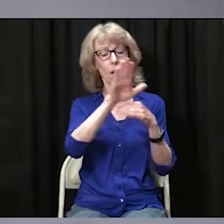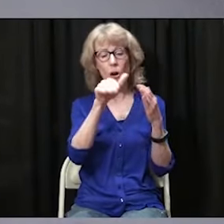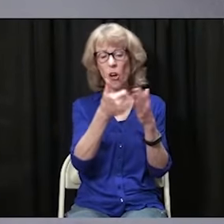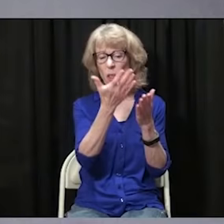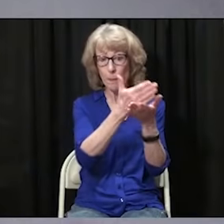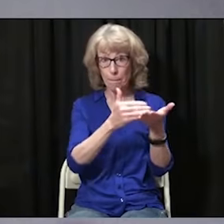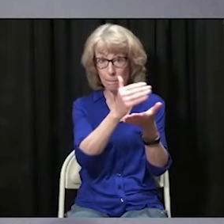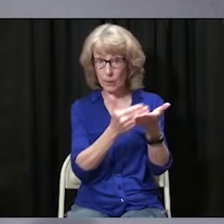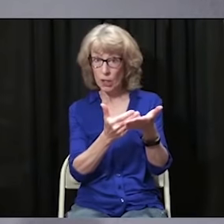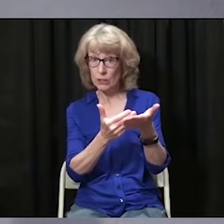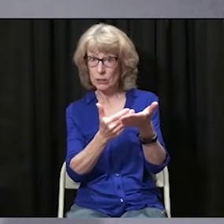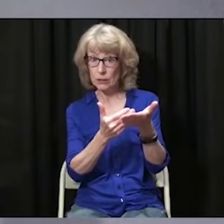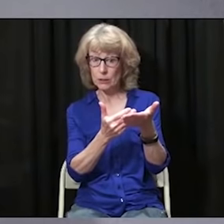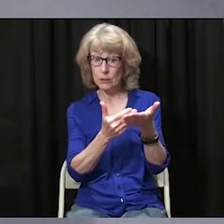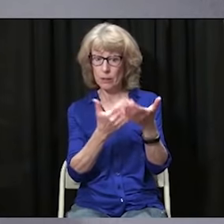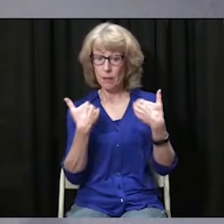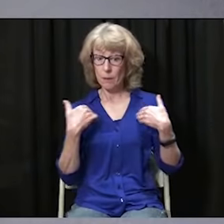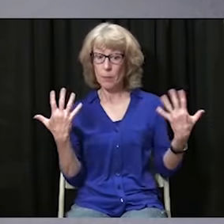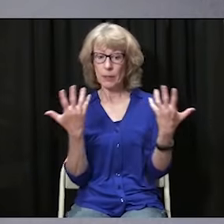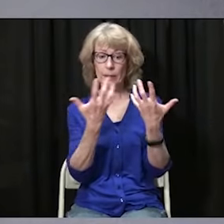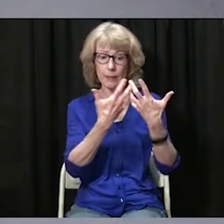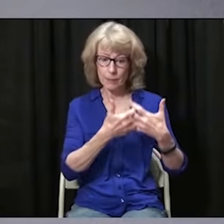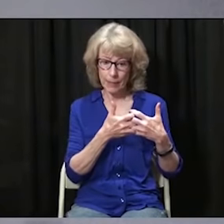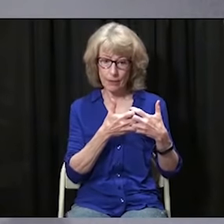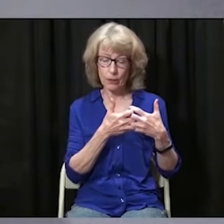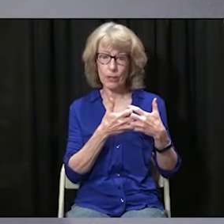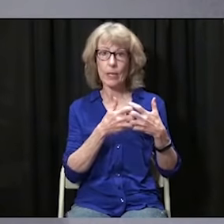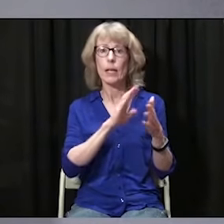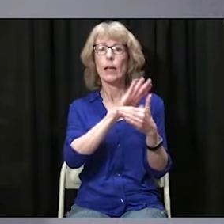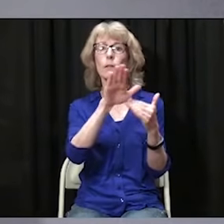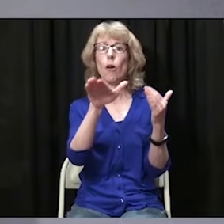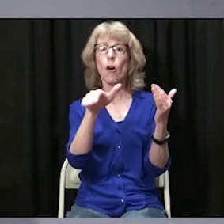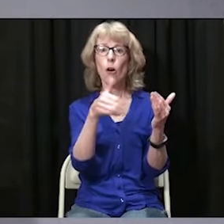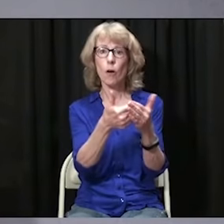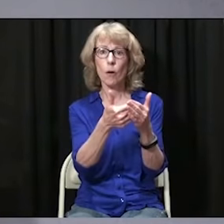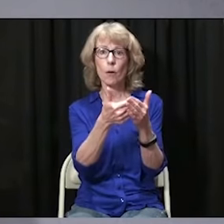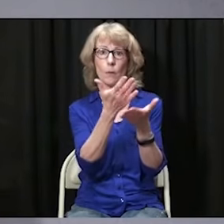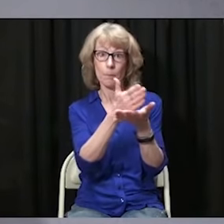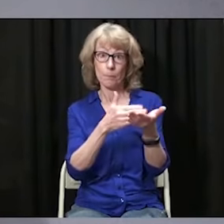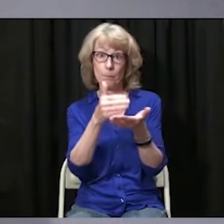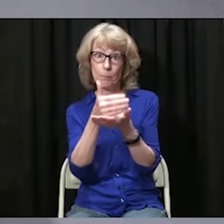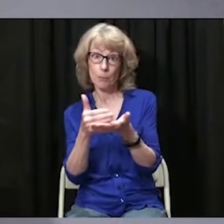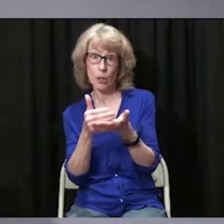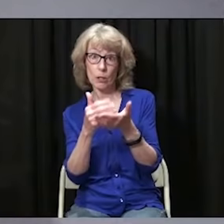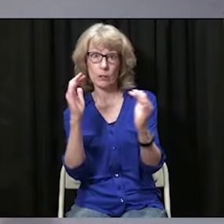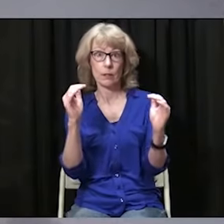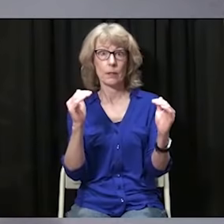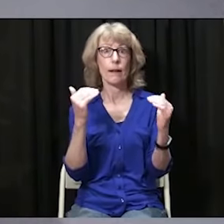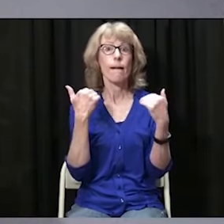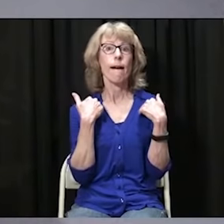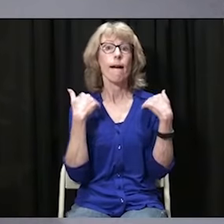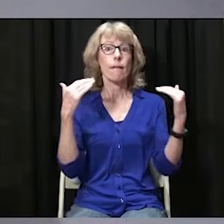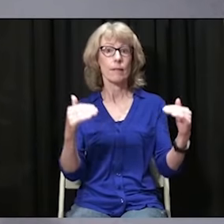parts should have equal concern